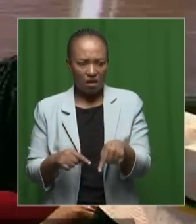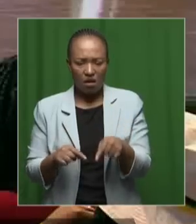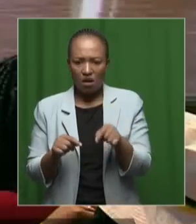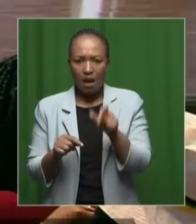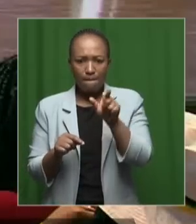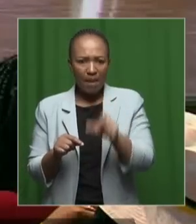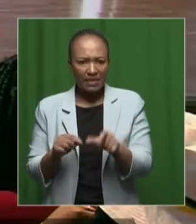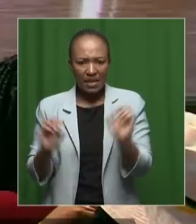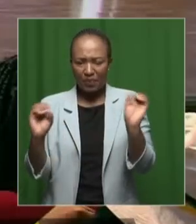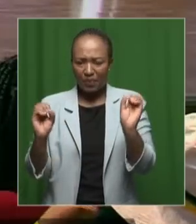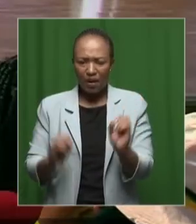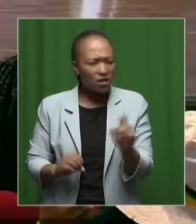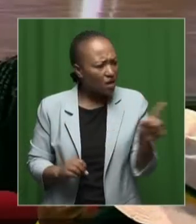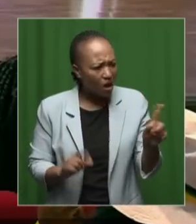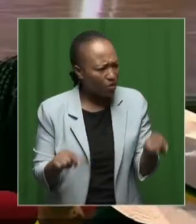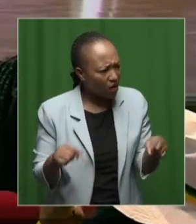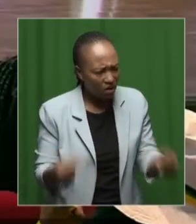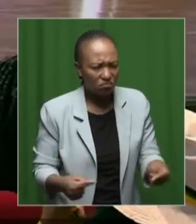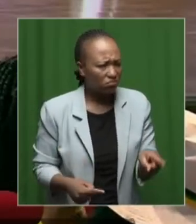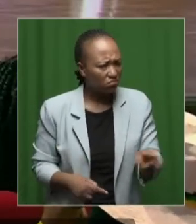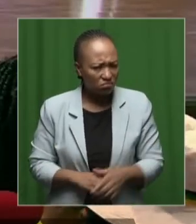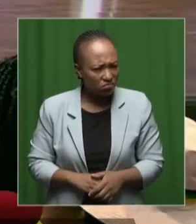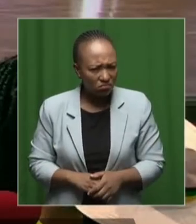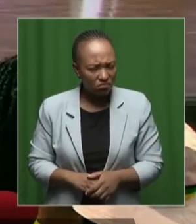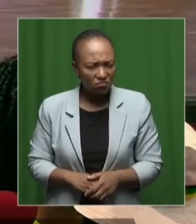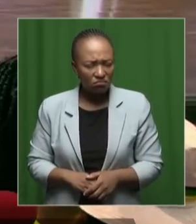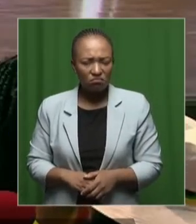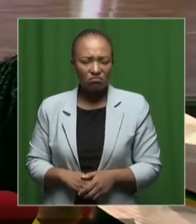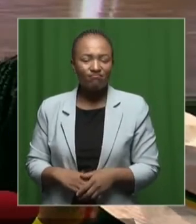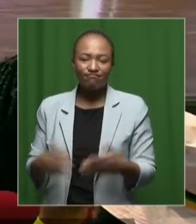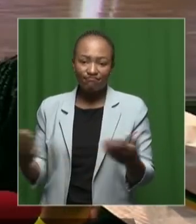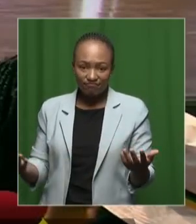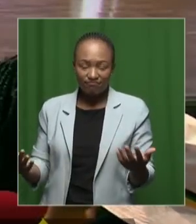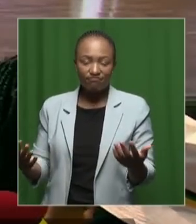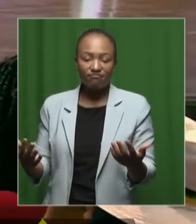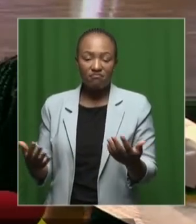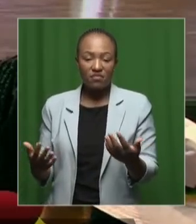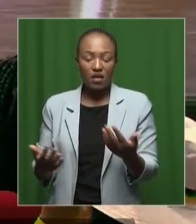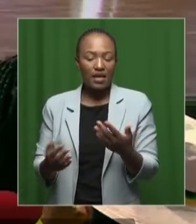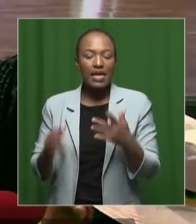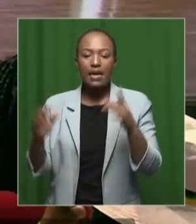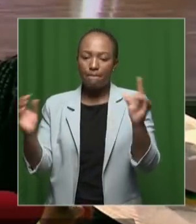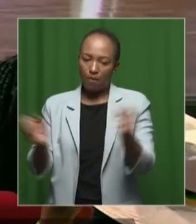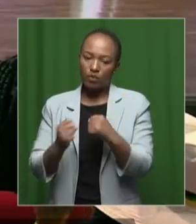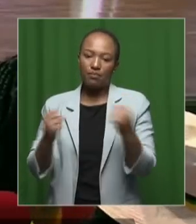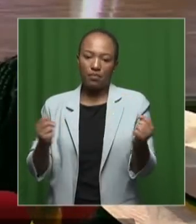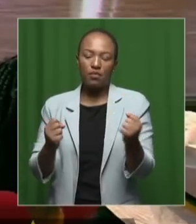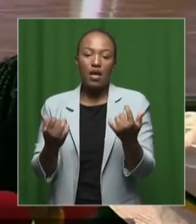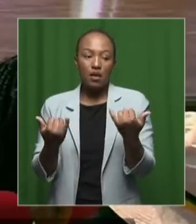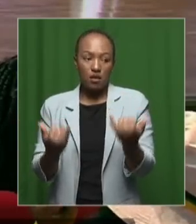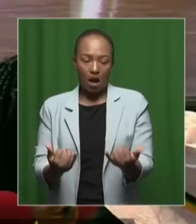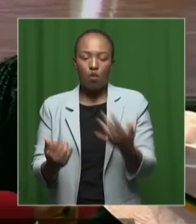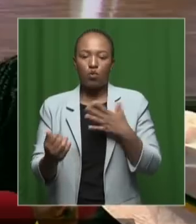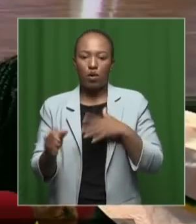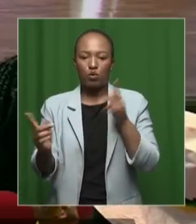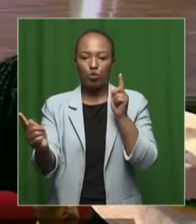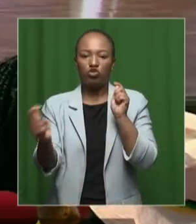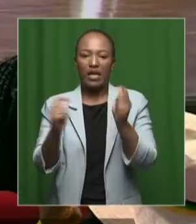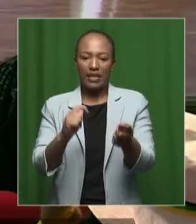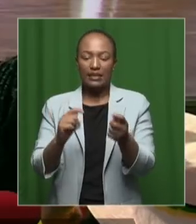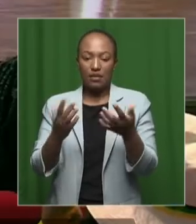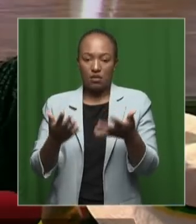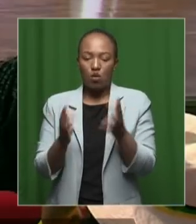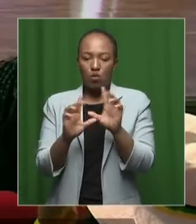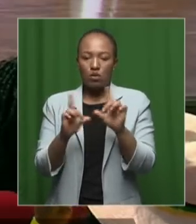we can't. Yes. And we're going to go to the offices and we may or may not find people there. It's impractical. That's why we are changing it. Correct. In Home Affairs